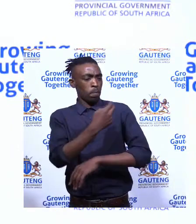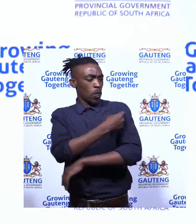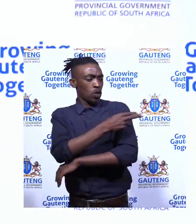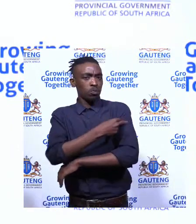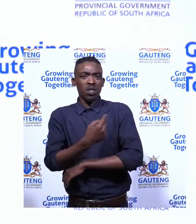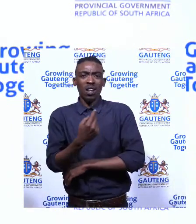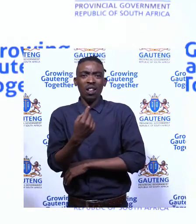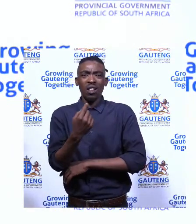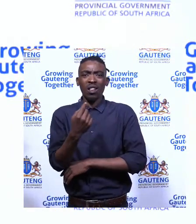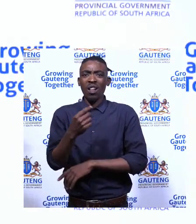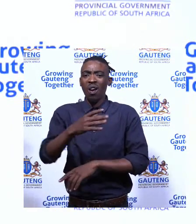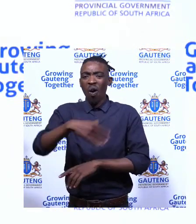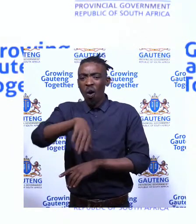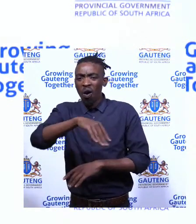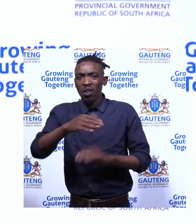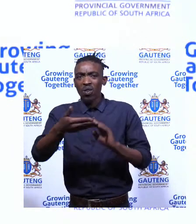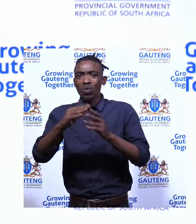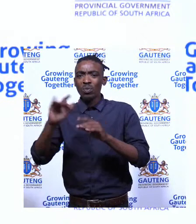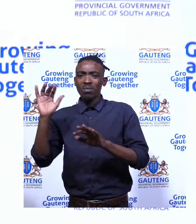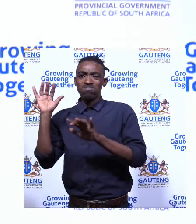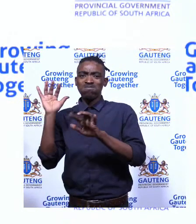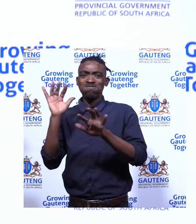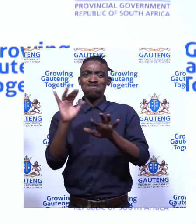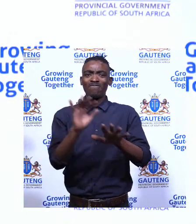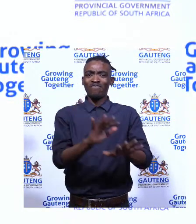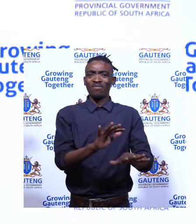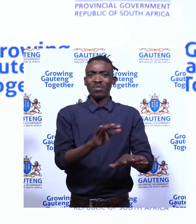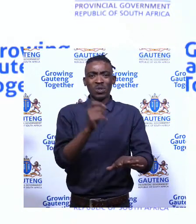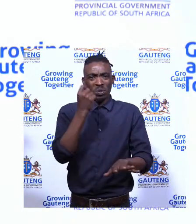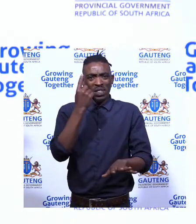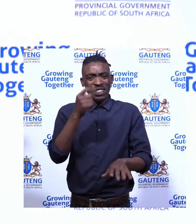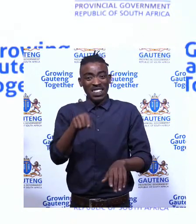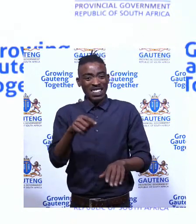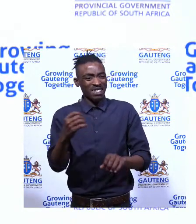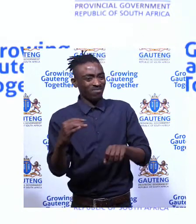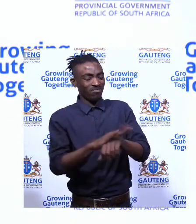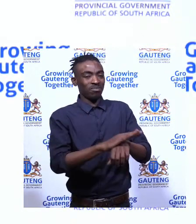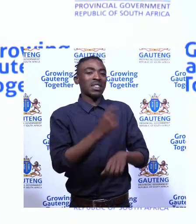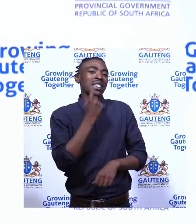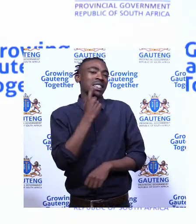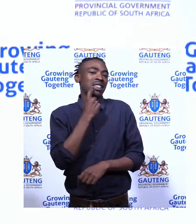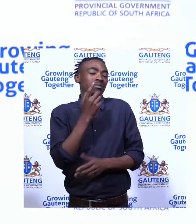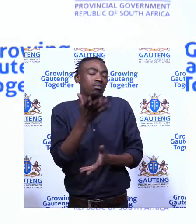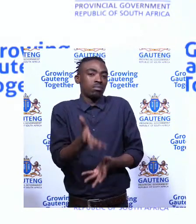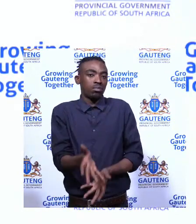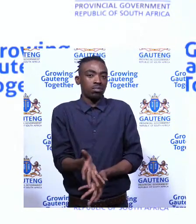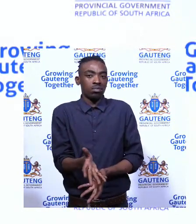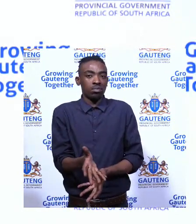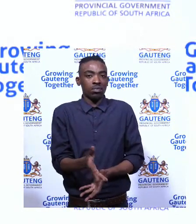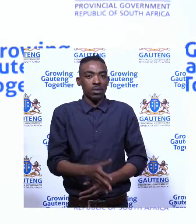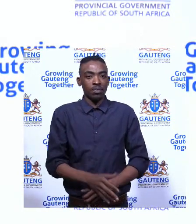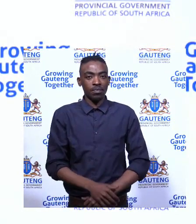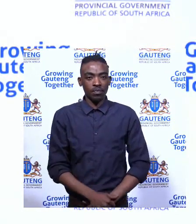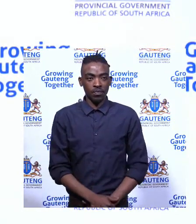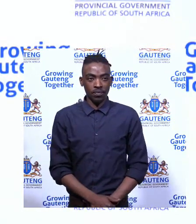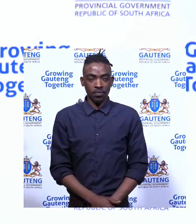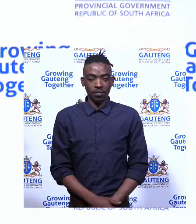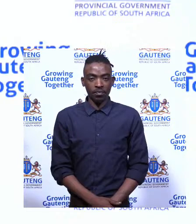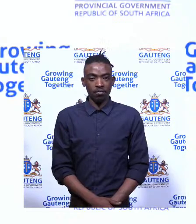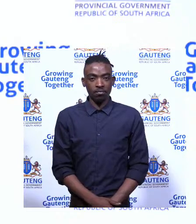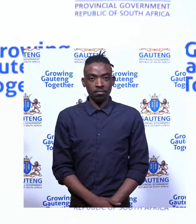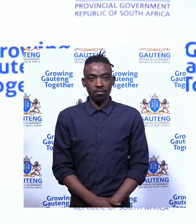to use it, but now we would actually have a service for the communities that we did not have